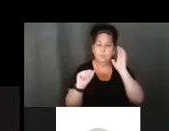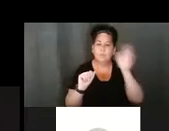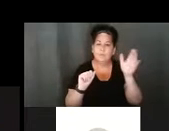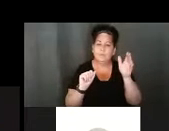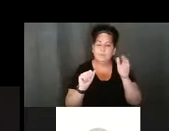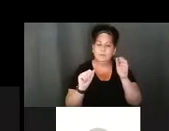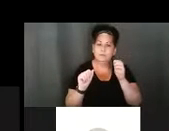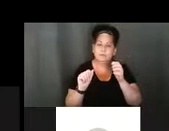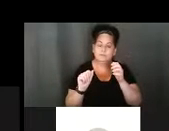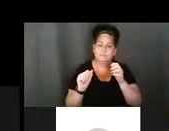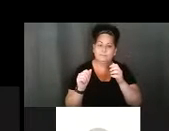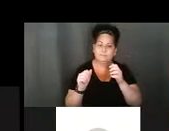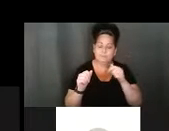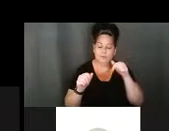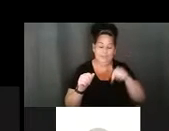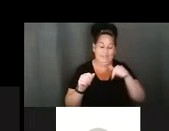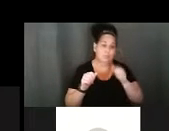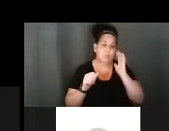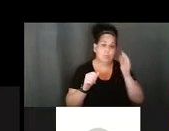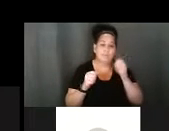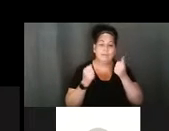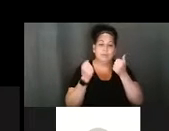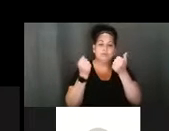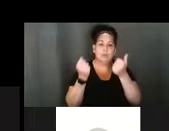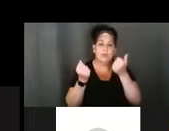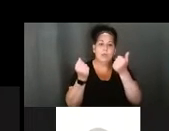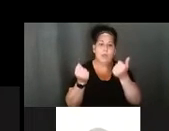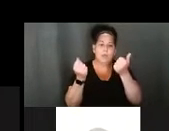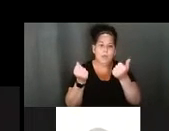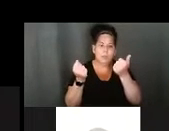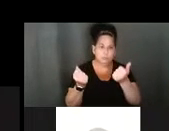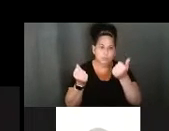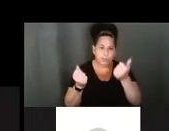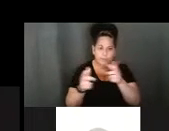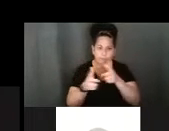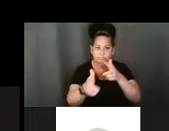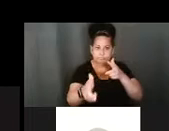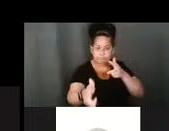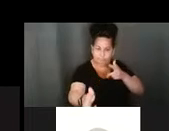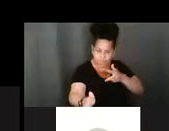And the event will be held at Central Georgia Technical College on